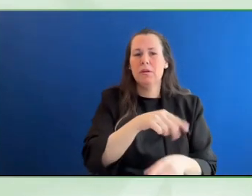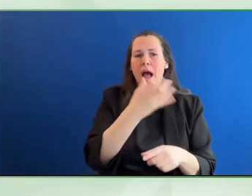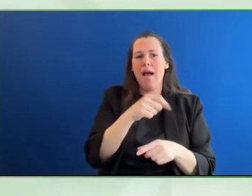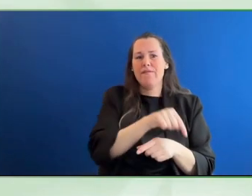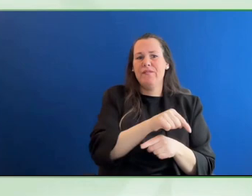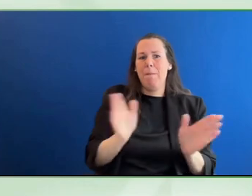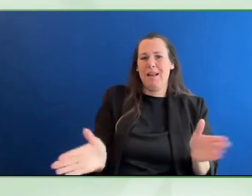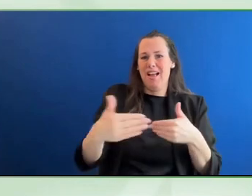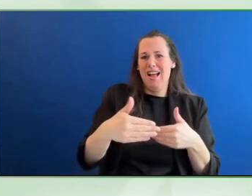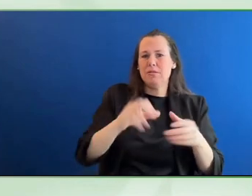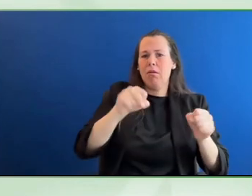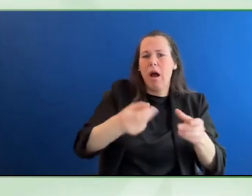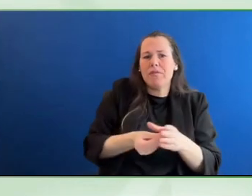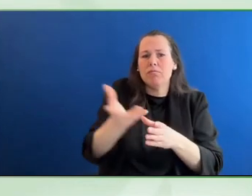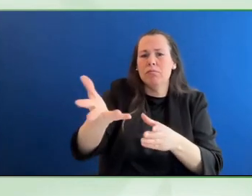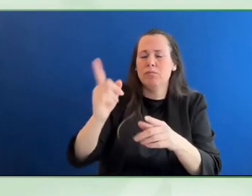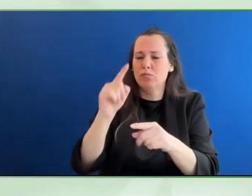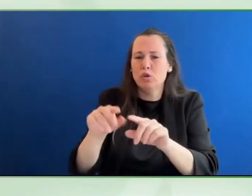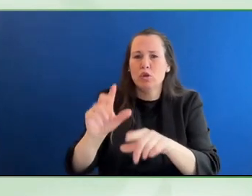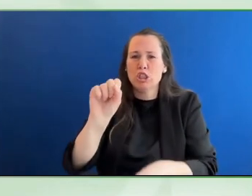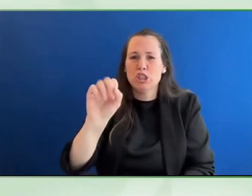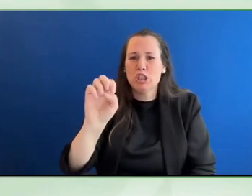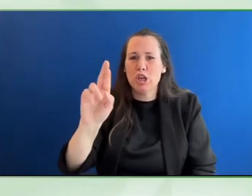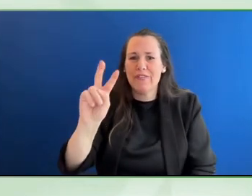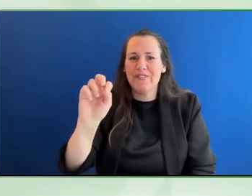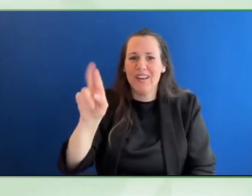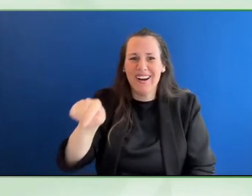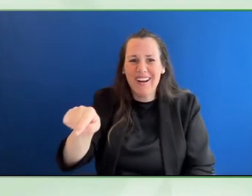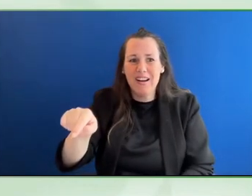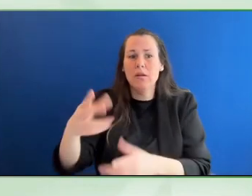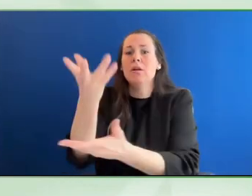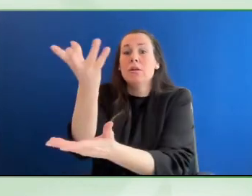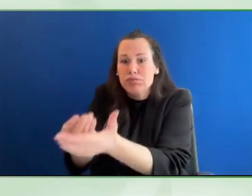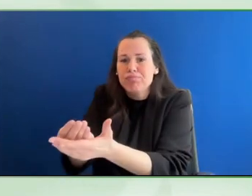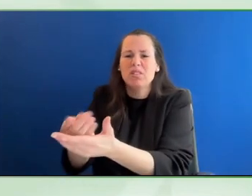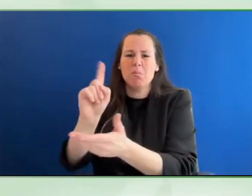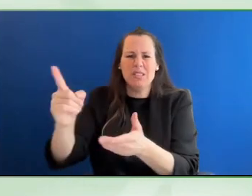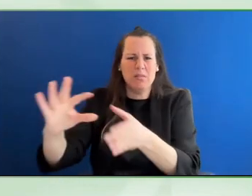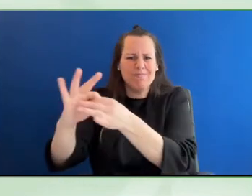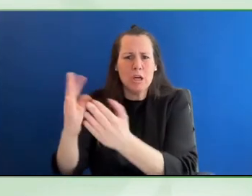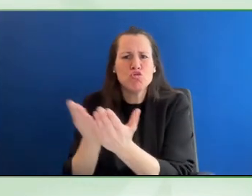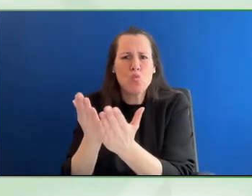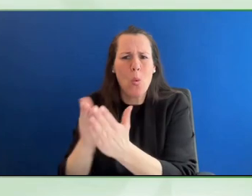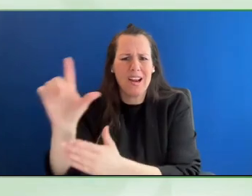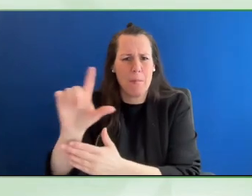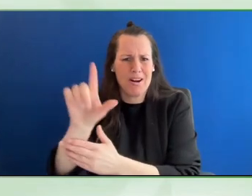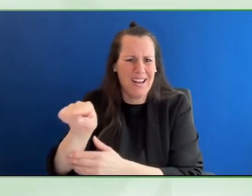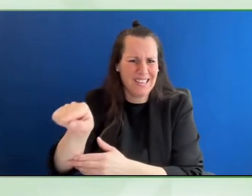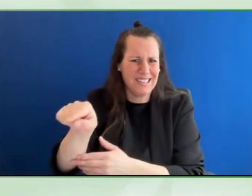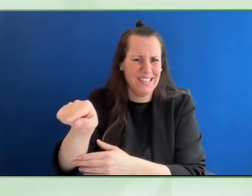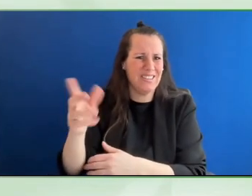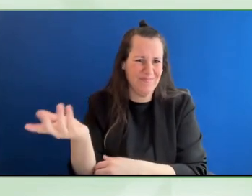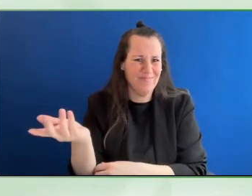for, funding. Oh, yeah. Then we're looking for people just testing and using it and rolling it out. We're looking for partners in